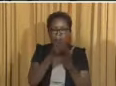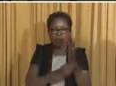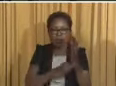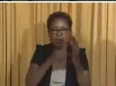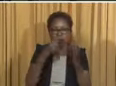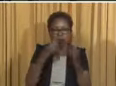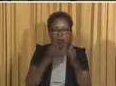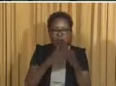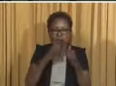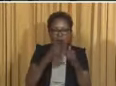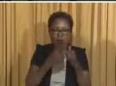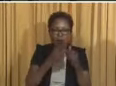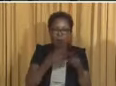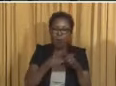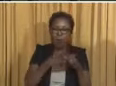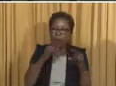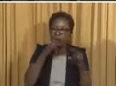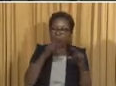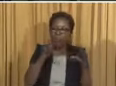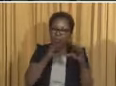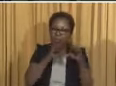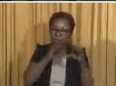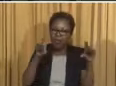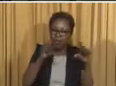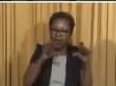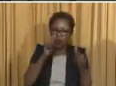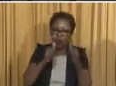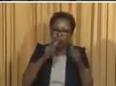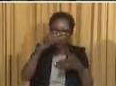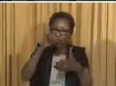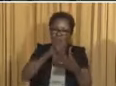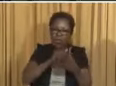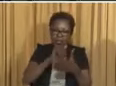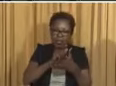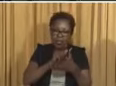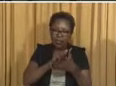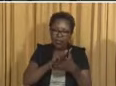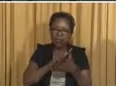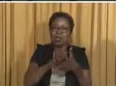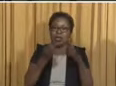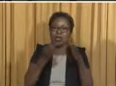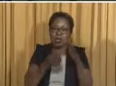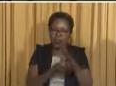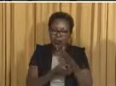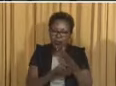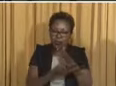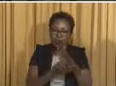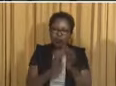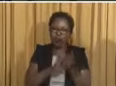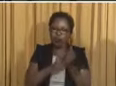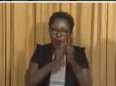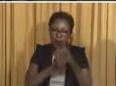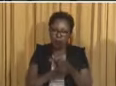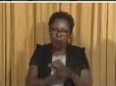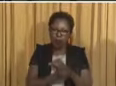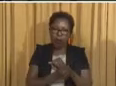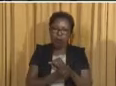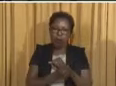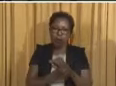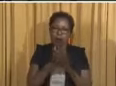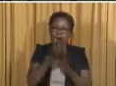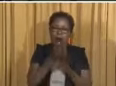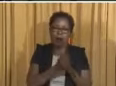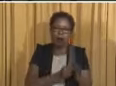However, the schedule that is attached then purports to amend